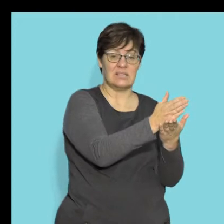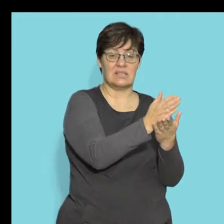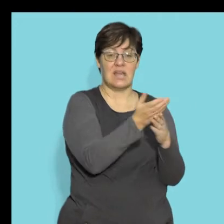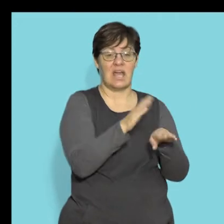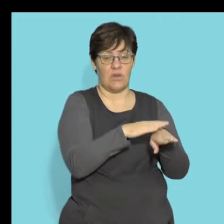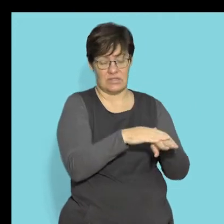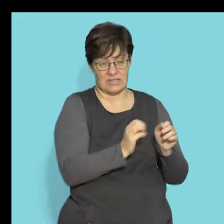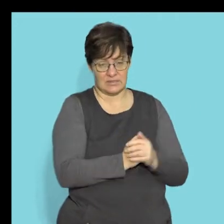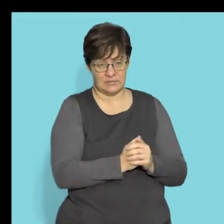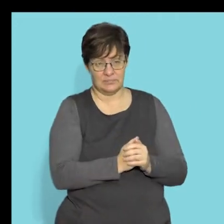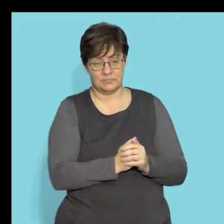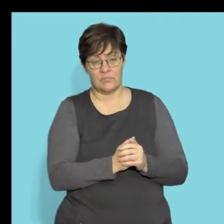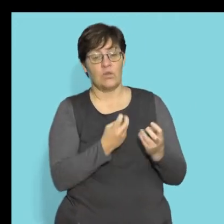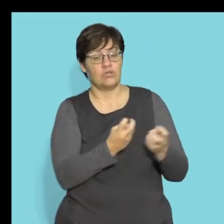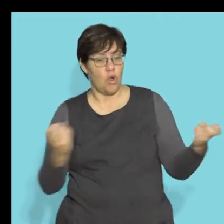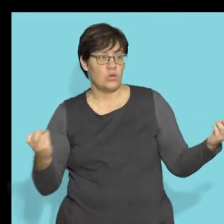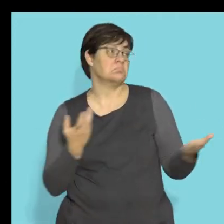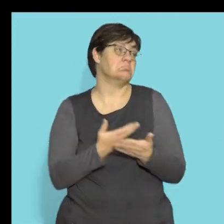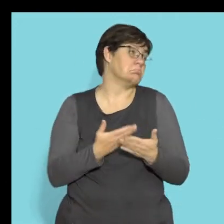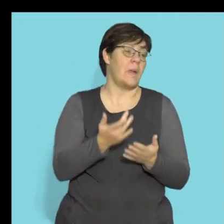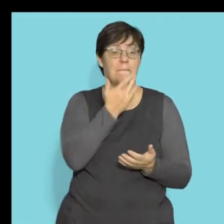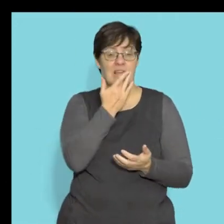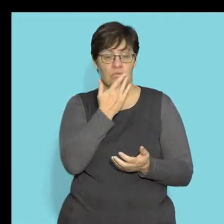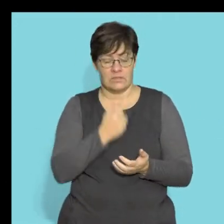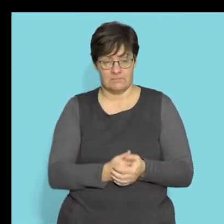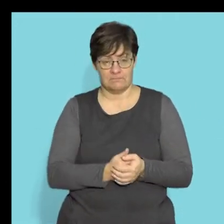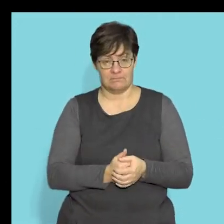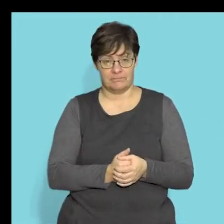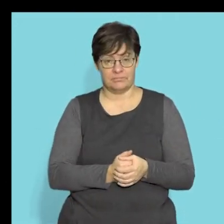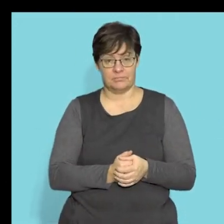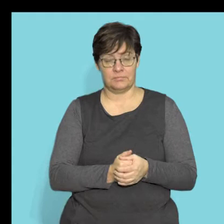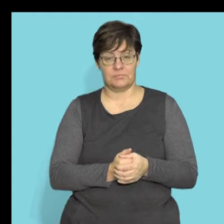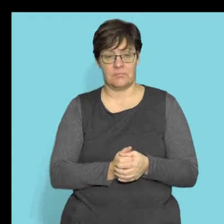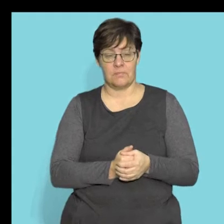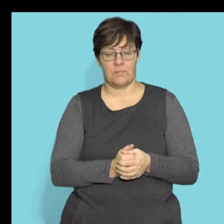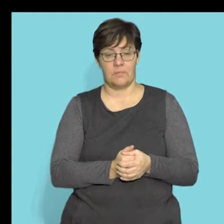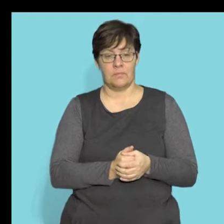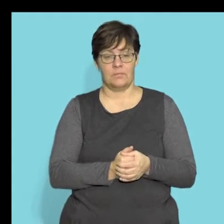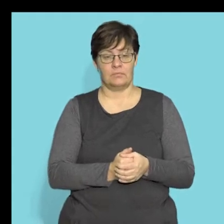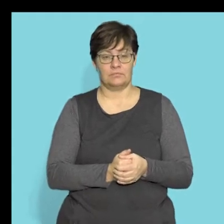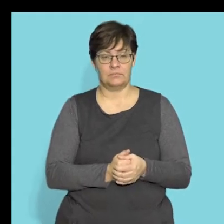direct current? Well, you'll need a source. The source could be a battery